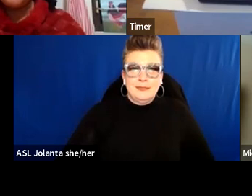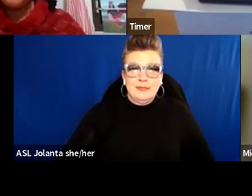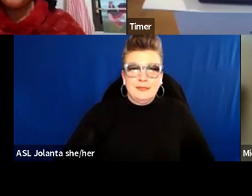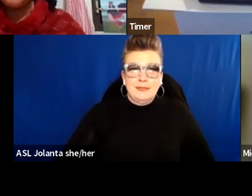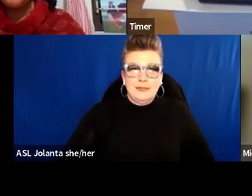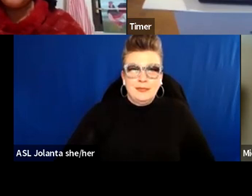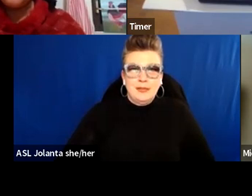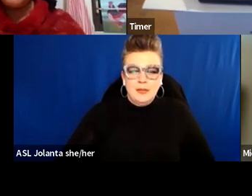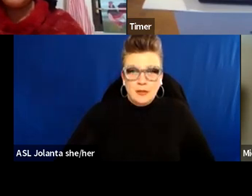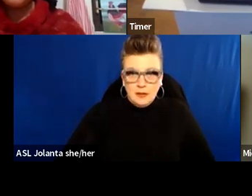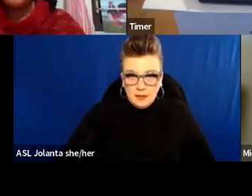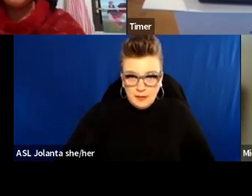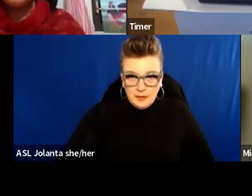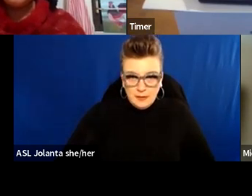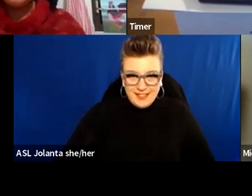ready